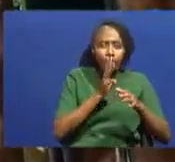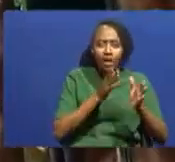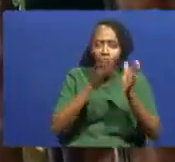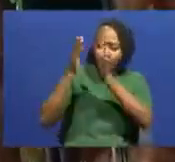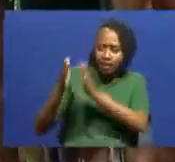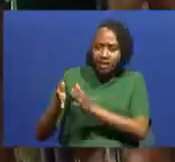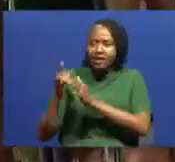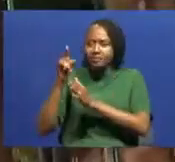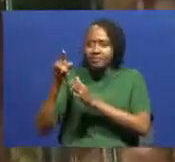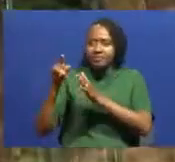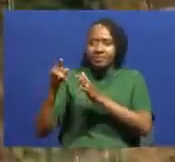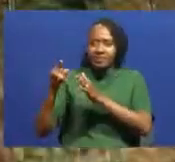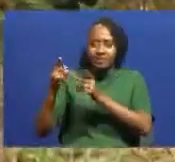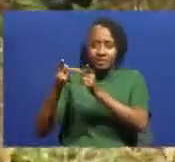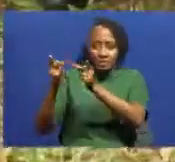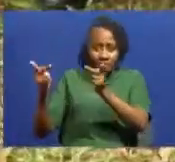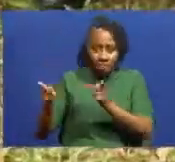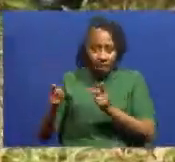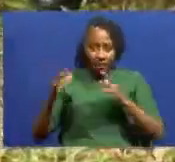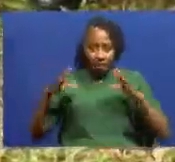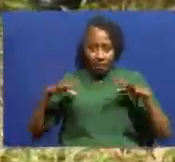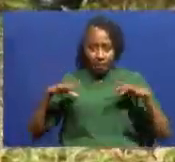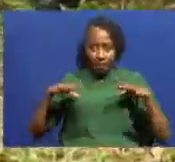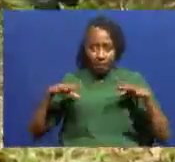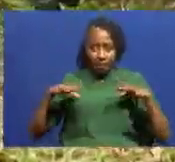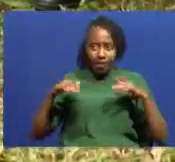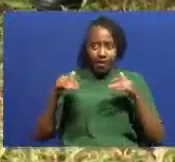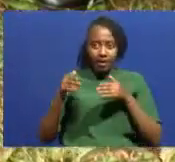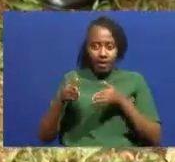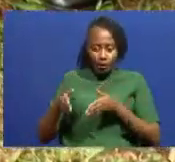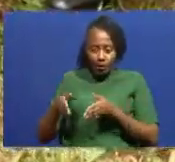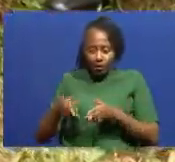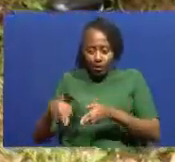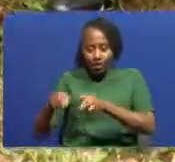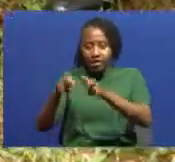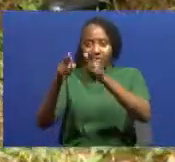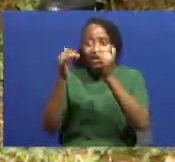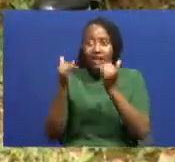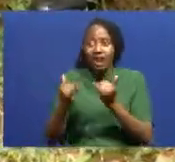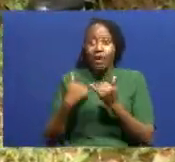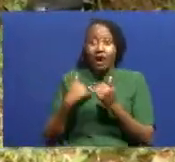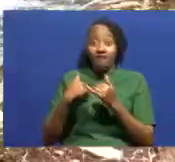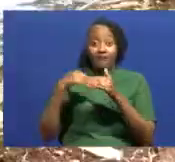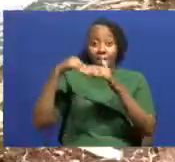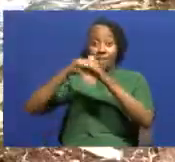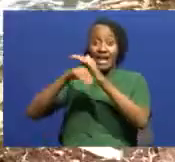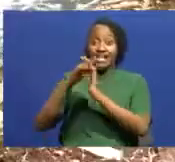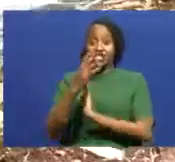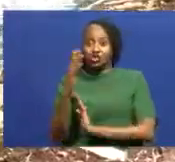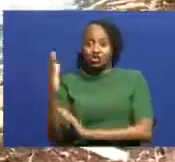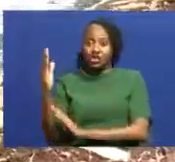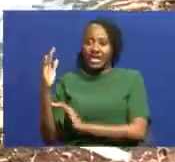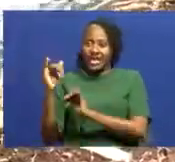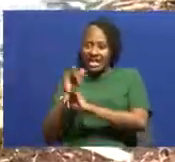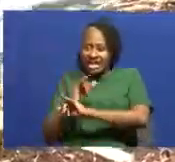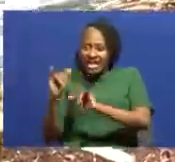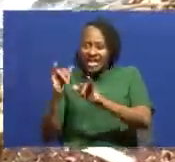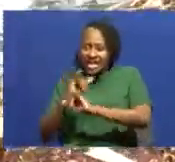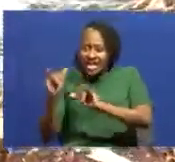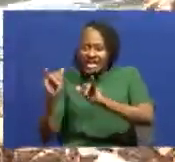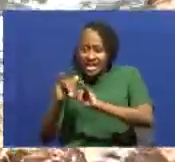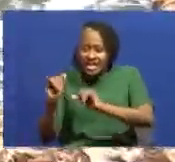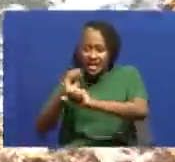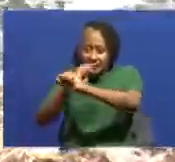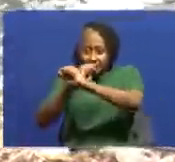parks along the river. Community groups are also stepping in, planting trees, cleaning riverbanks, and protecting the